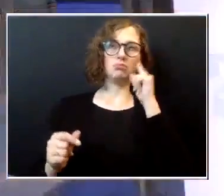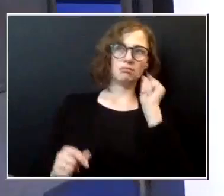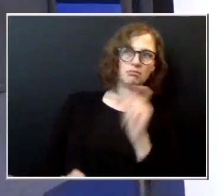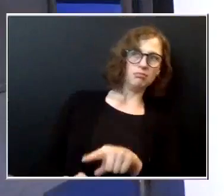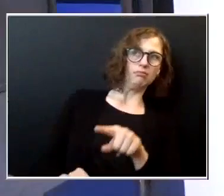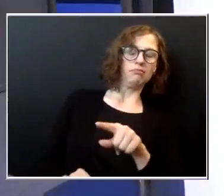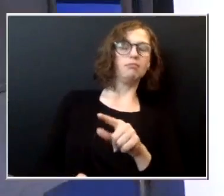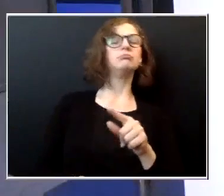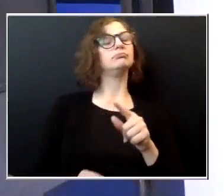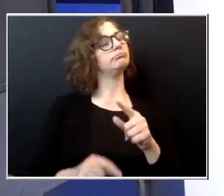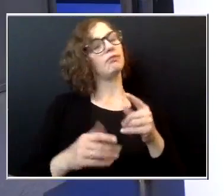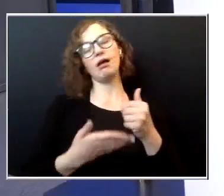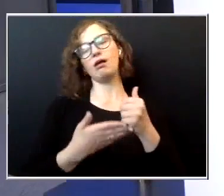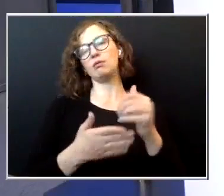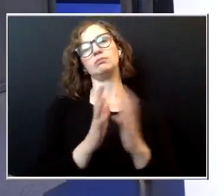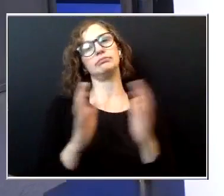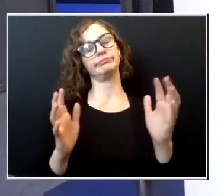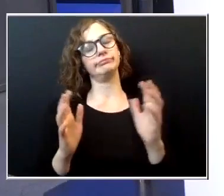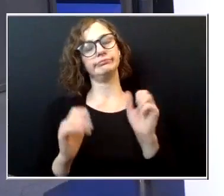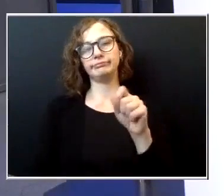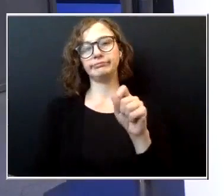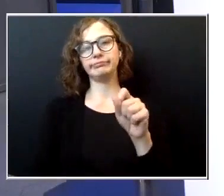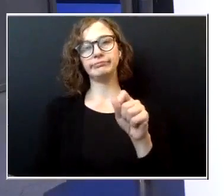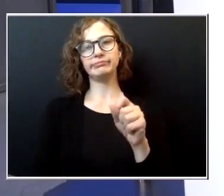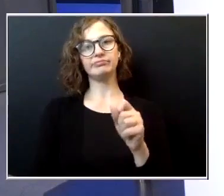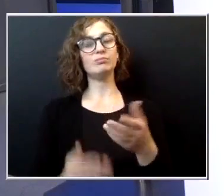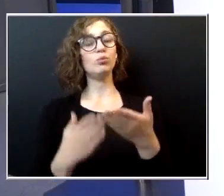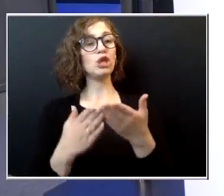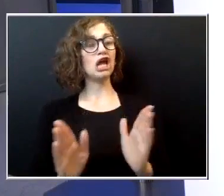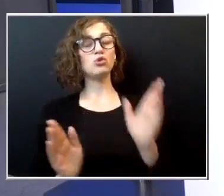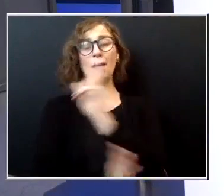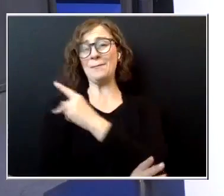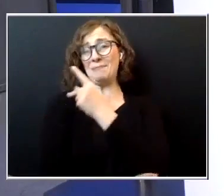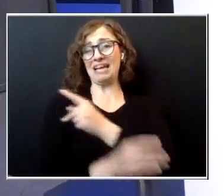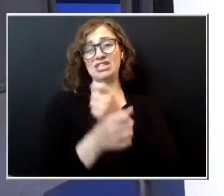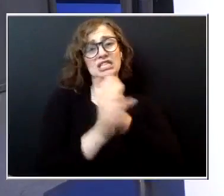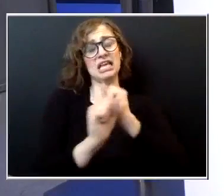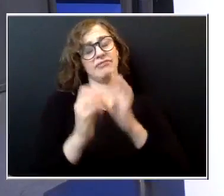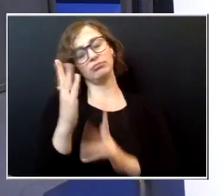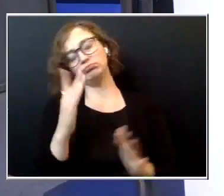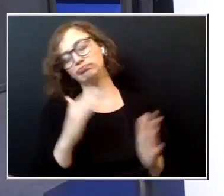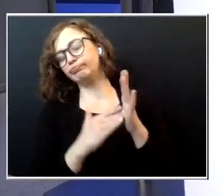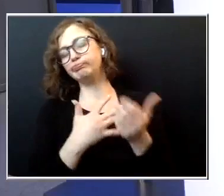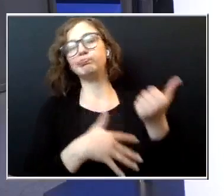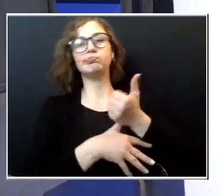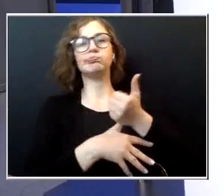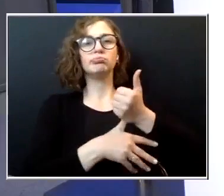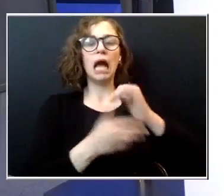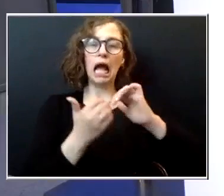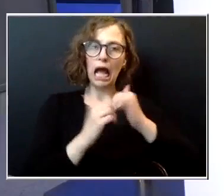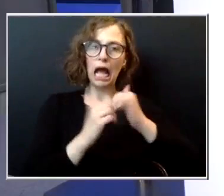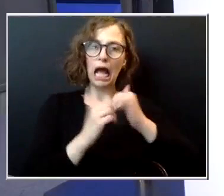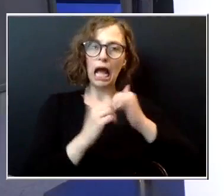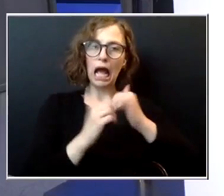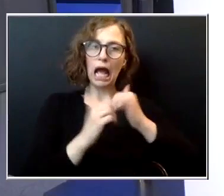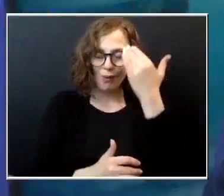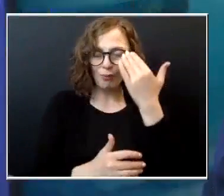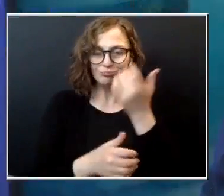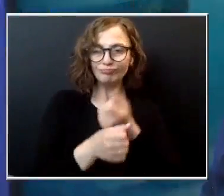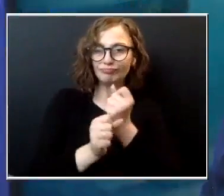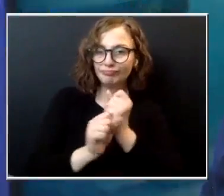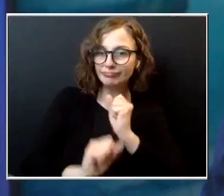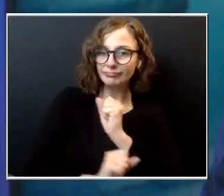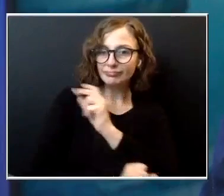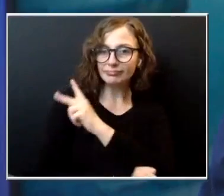general, most important, patient safety. So how are we making sure that's keeping our patient safe? Yeah. I mean, let's